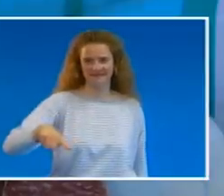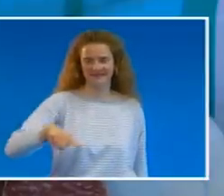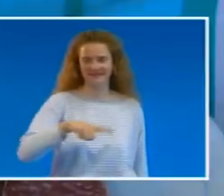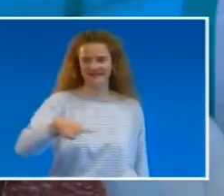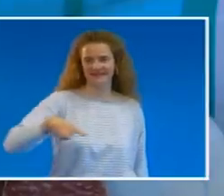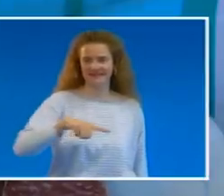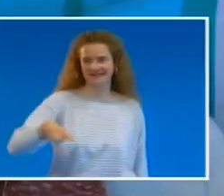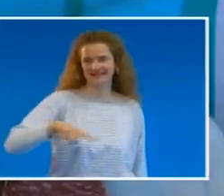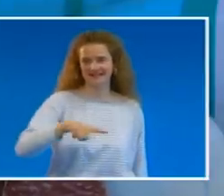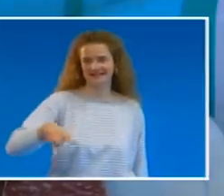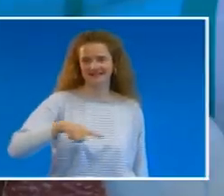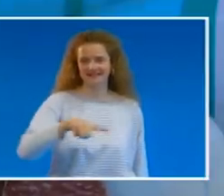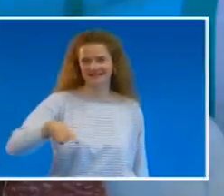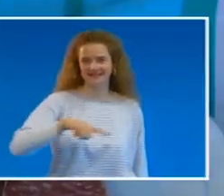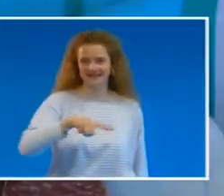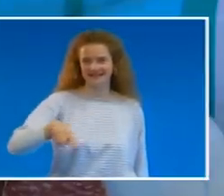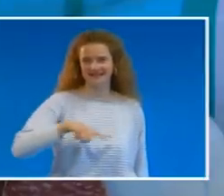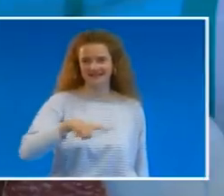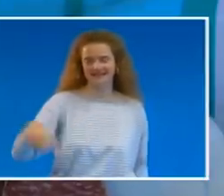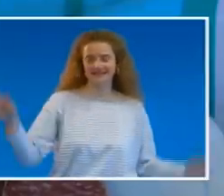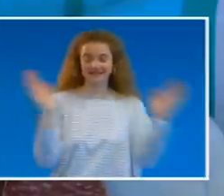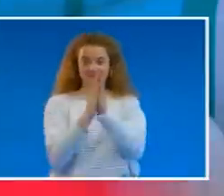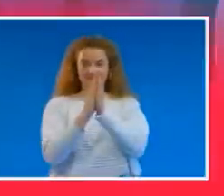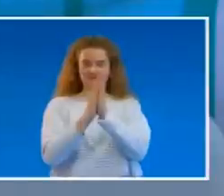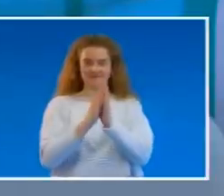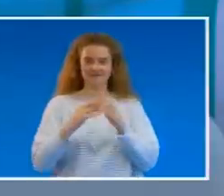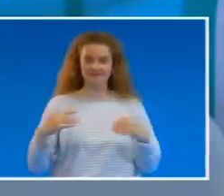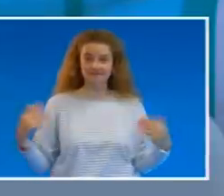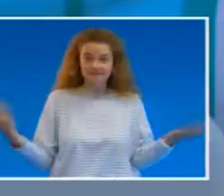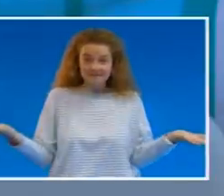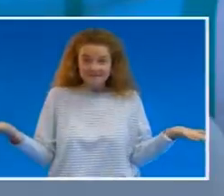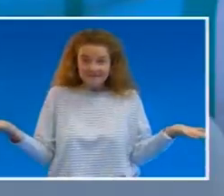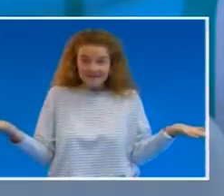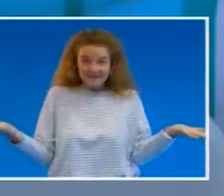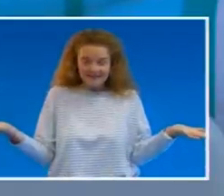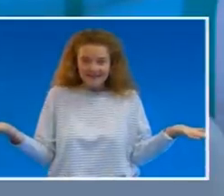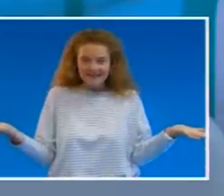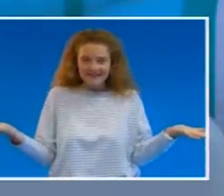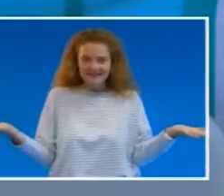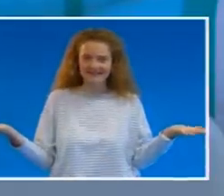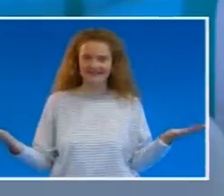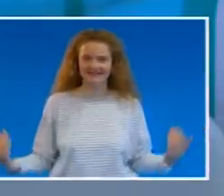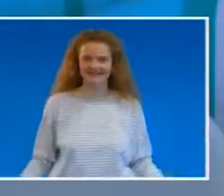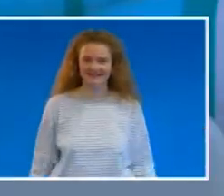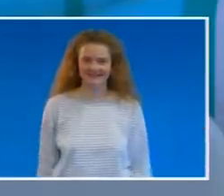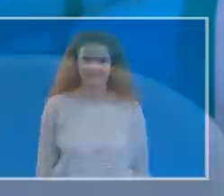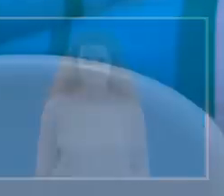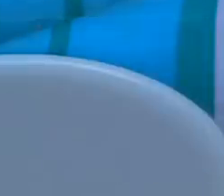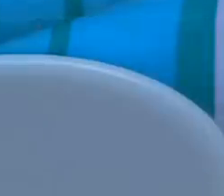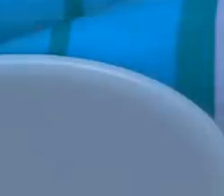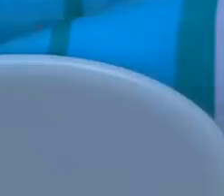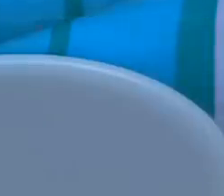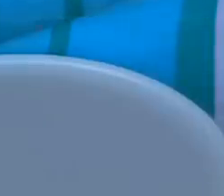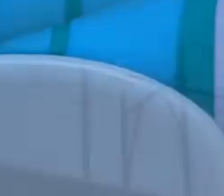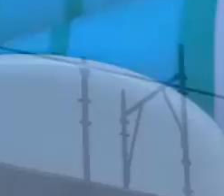a pan, all of a sudden it went bang, and there were no sausages left.